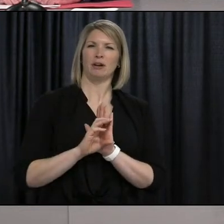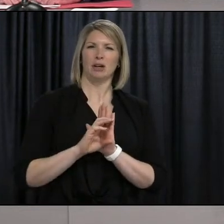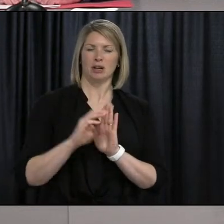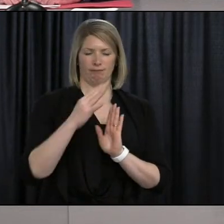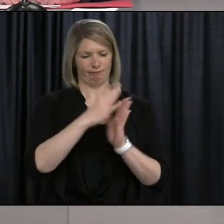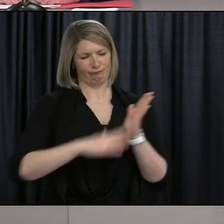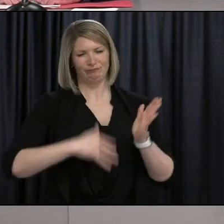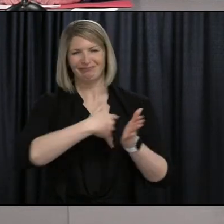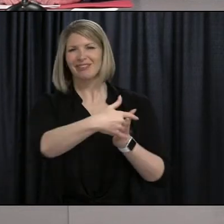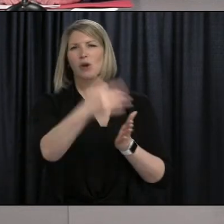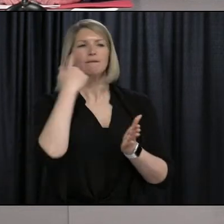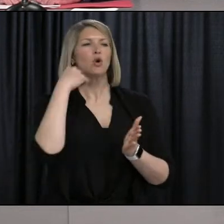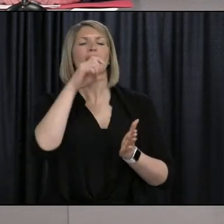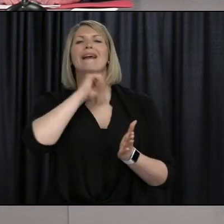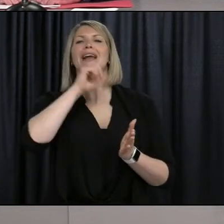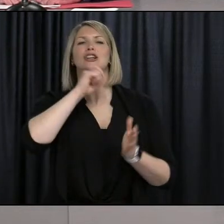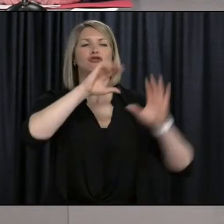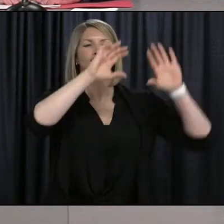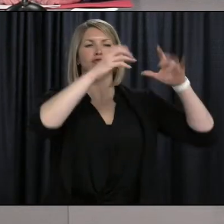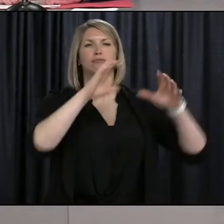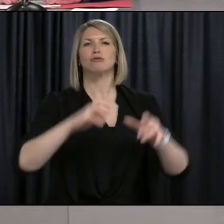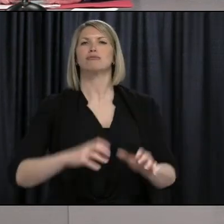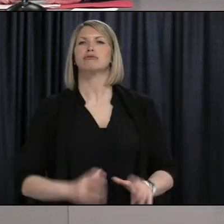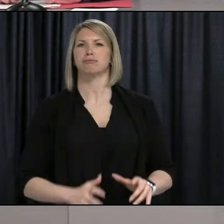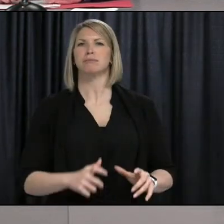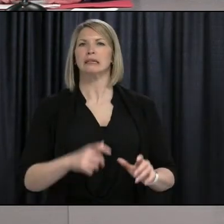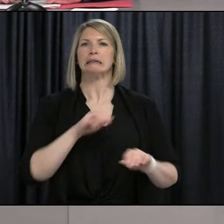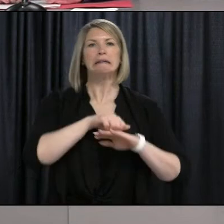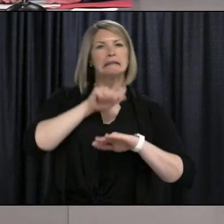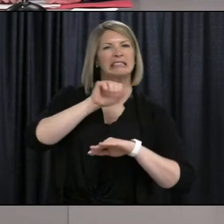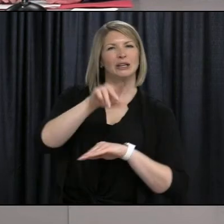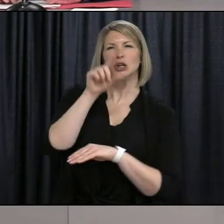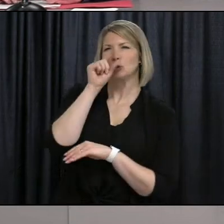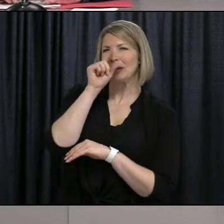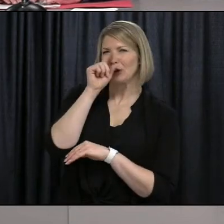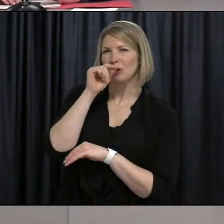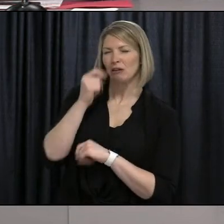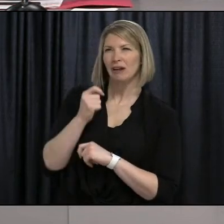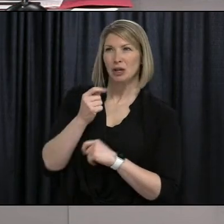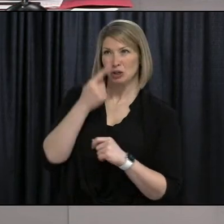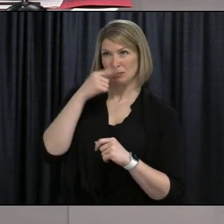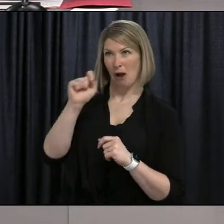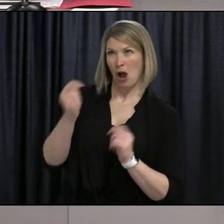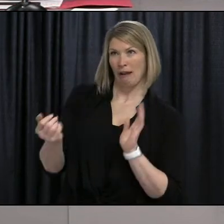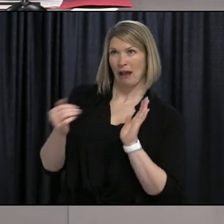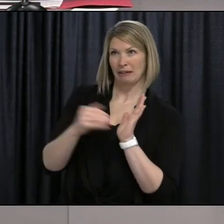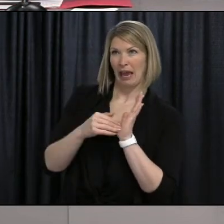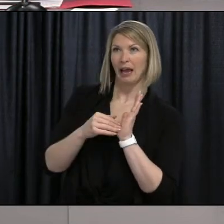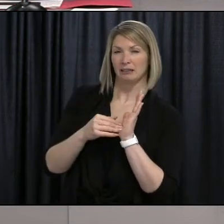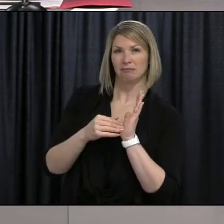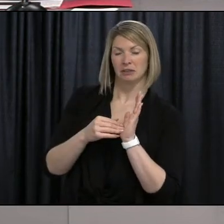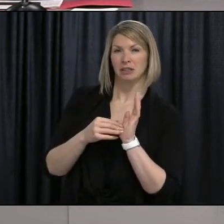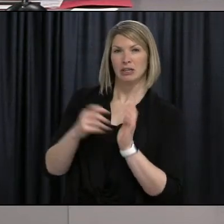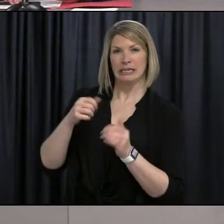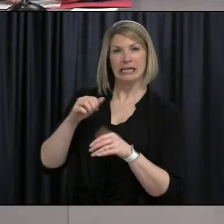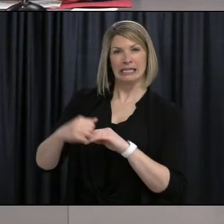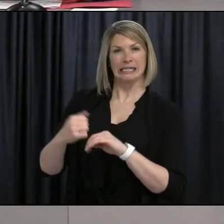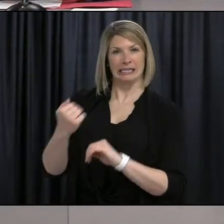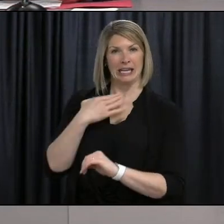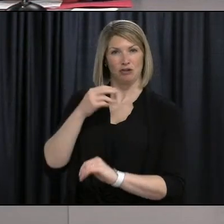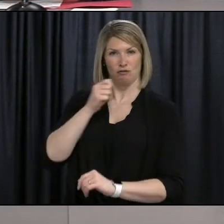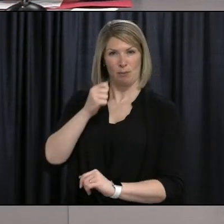made available either on the COVID hub or once weekly to reporters. Certainly, we can do that. Yep.